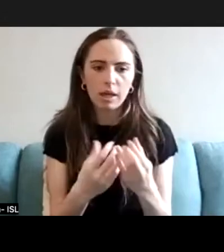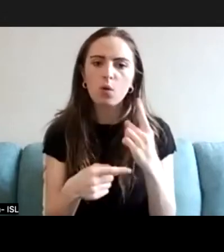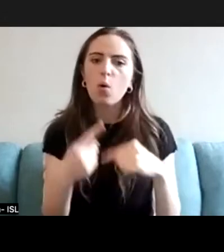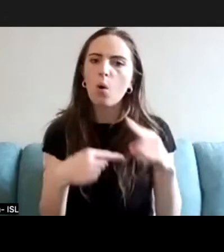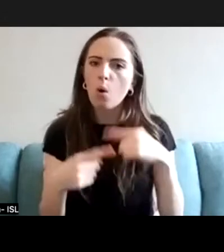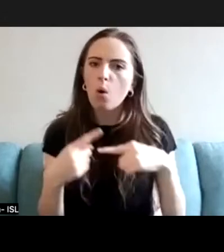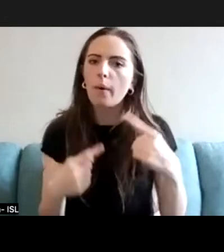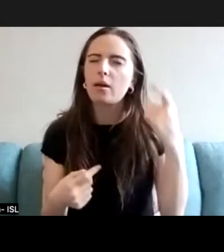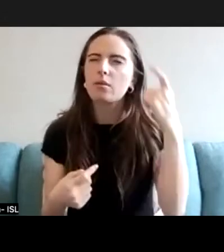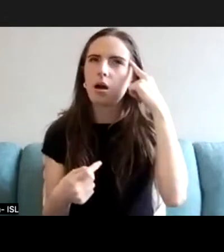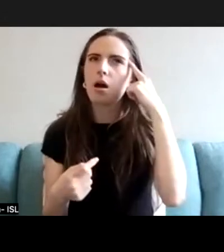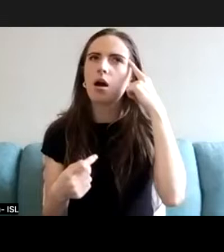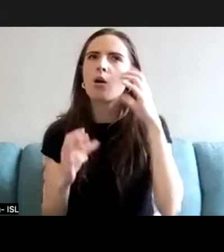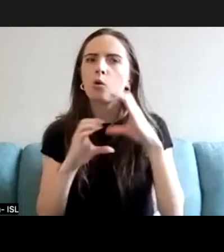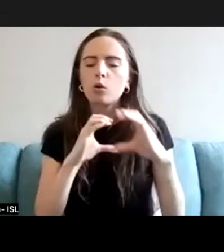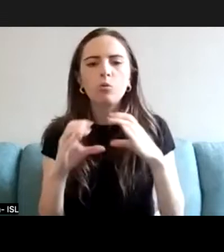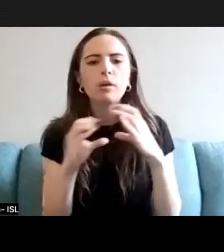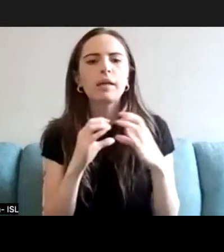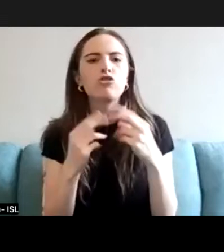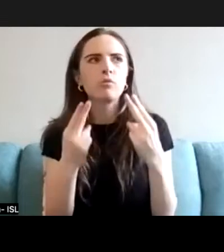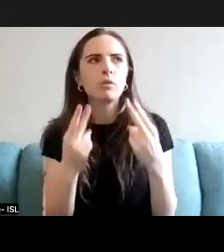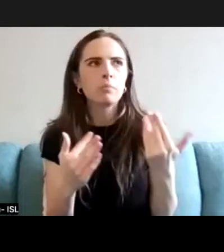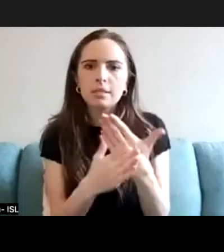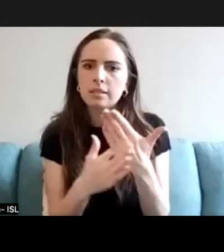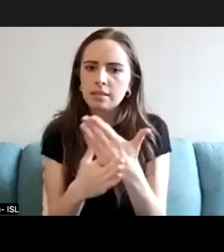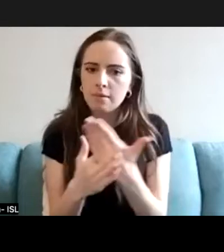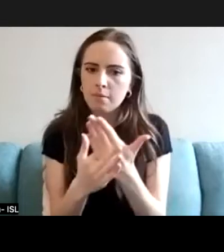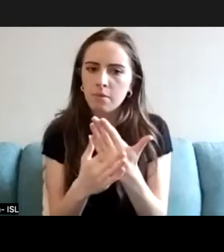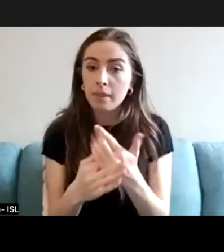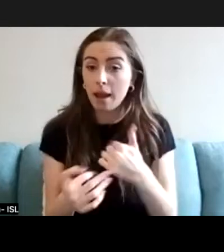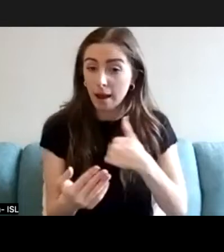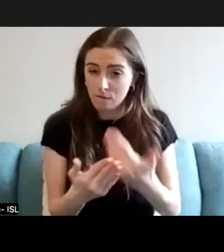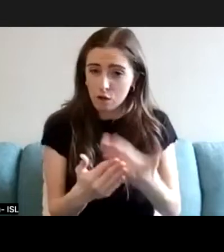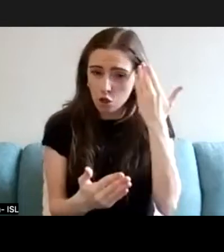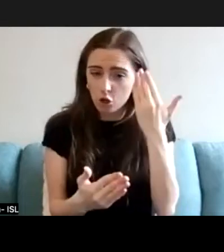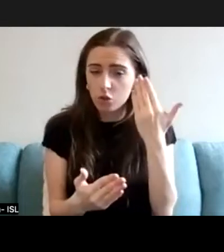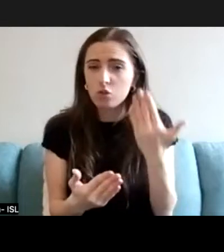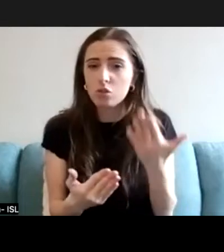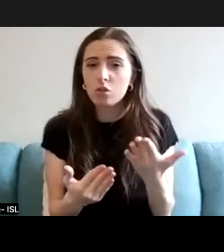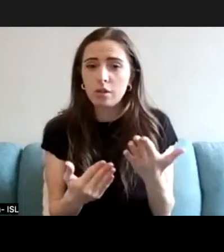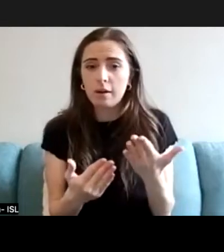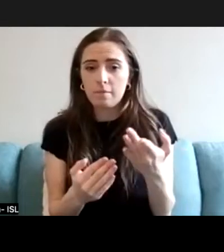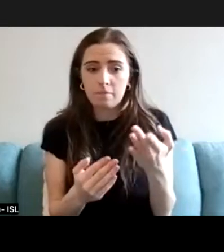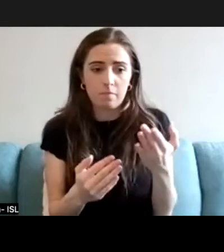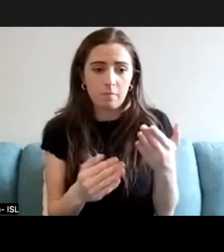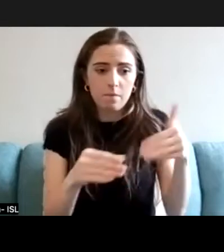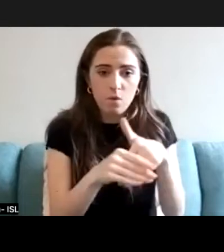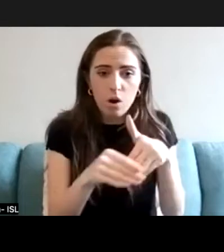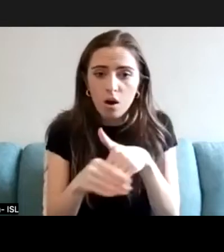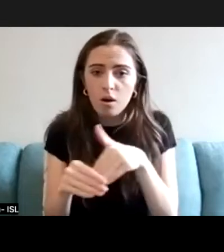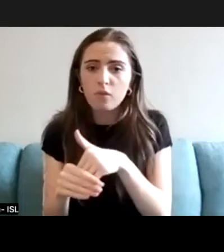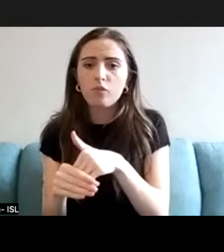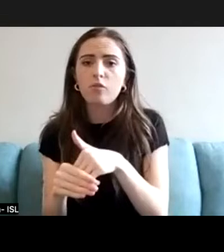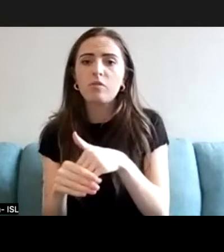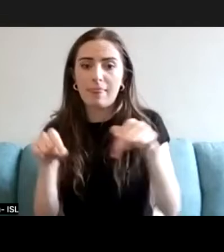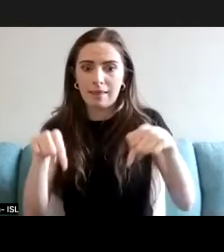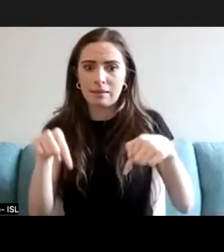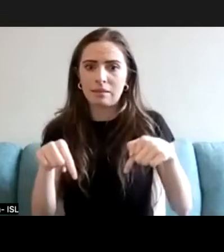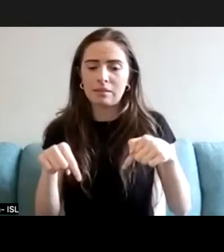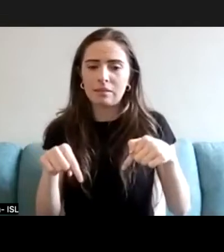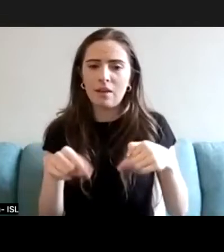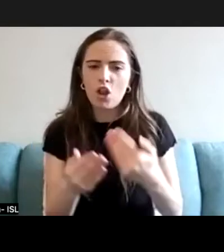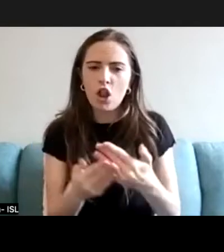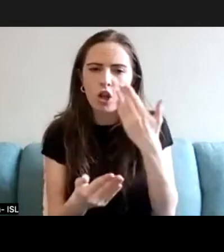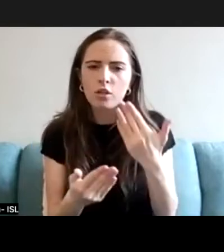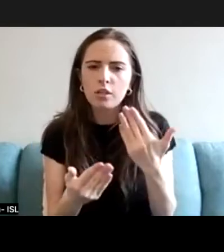definitely from engaging with this content more and talking to Erin and David, who we'll be speaking to in a little bit, is that a